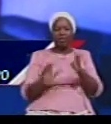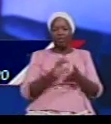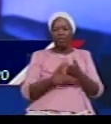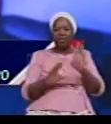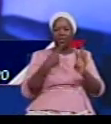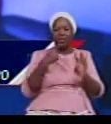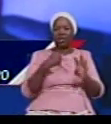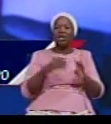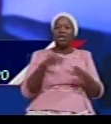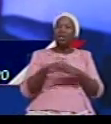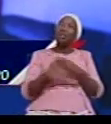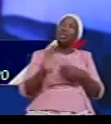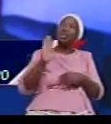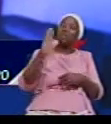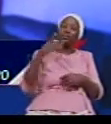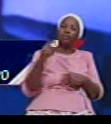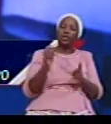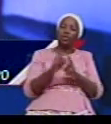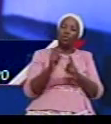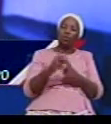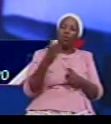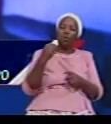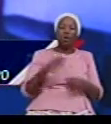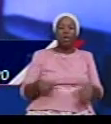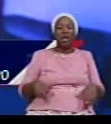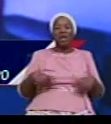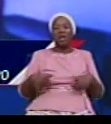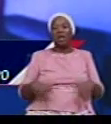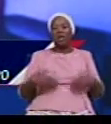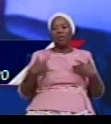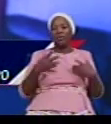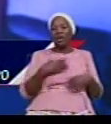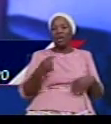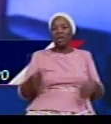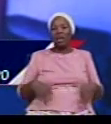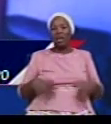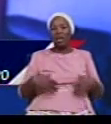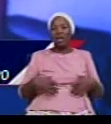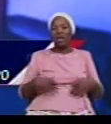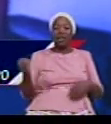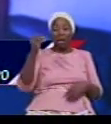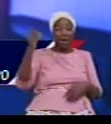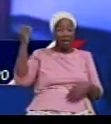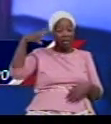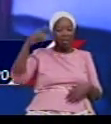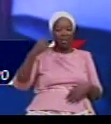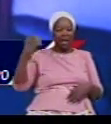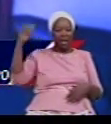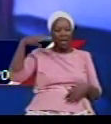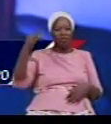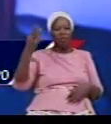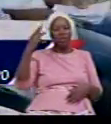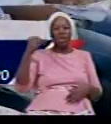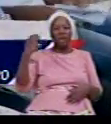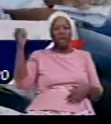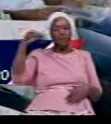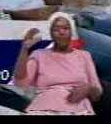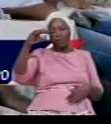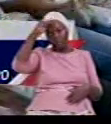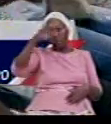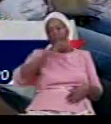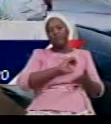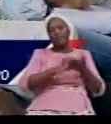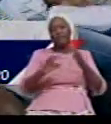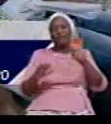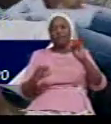in him the word was life, and the life was the light of men. In verse 14, and the